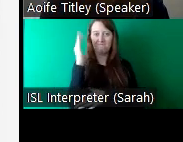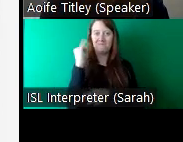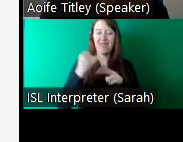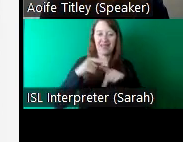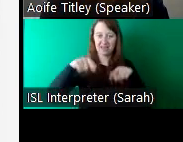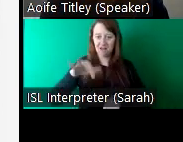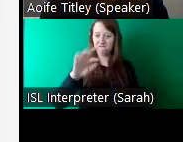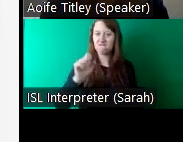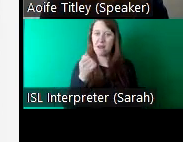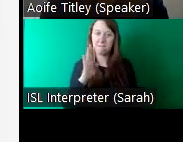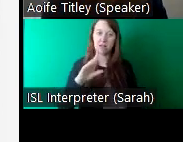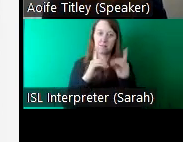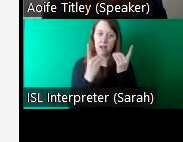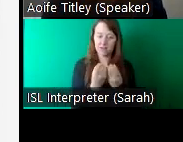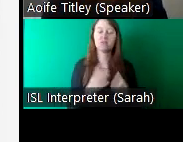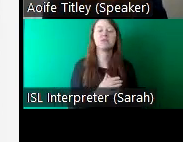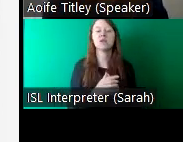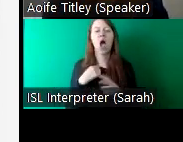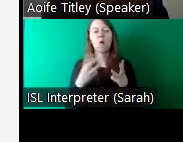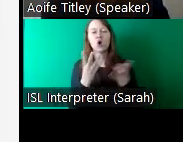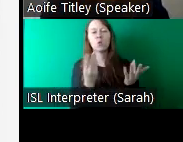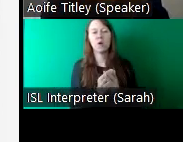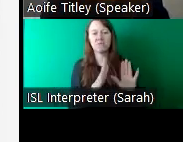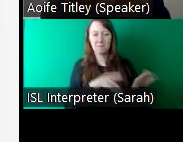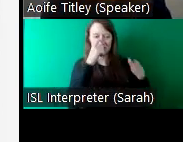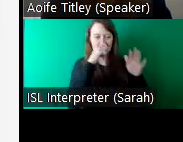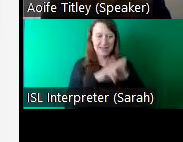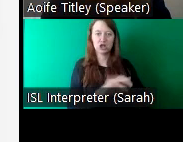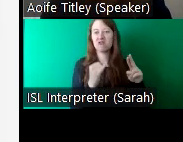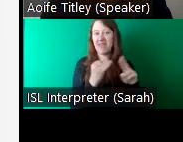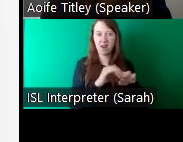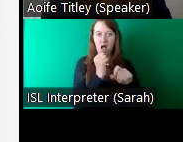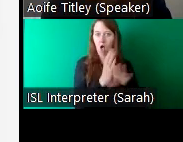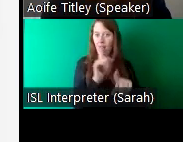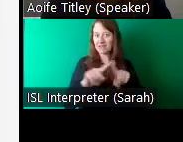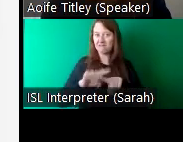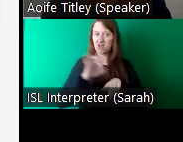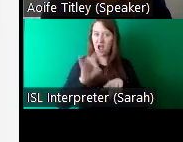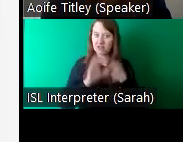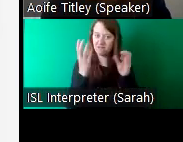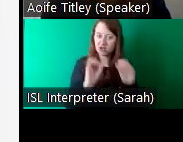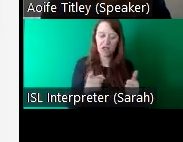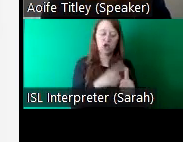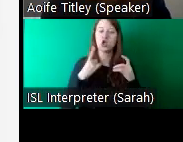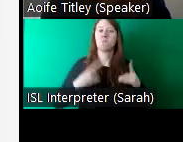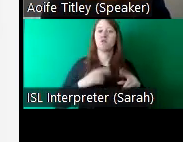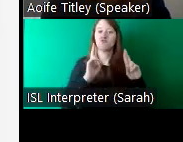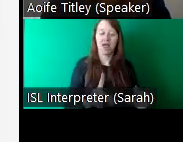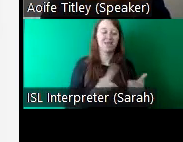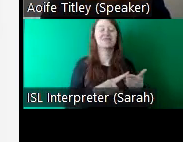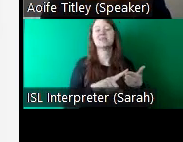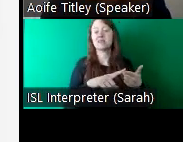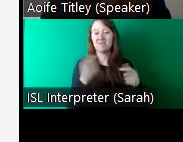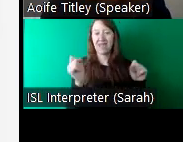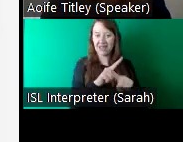teachers in, I suppose, all of the adjectival education. So human rights education, education for sustainable development, intercultural